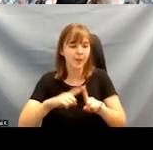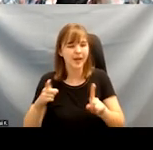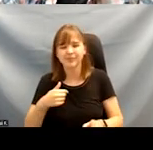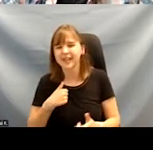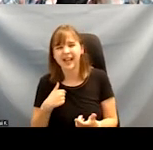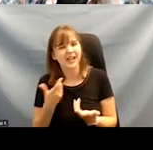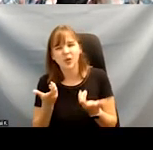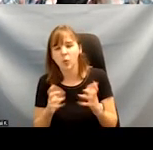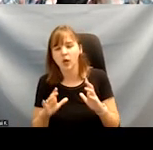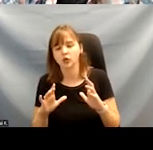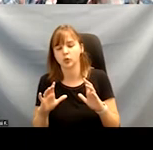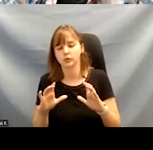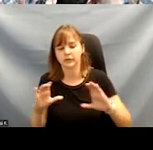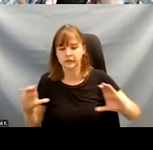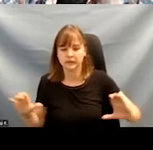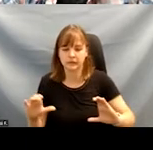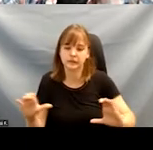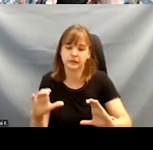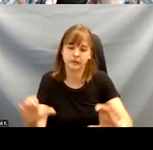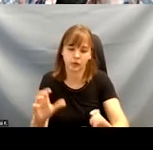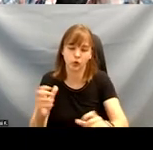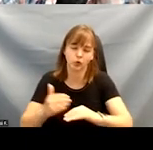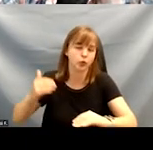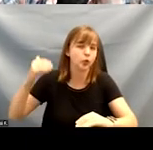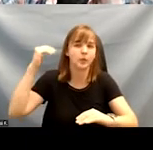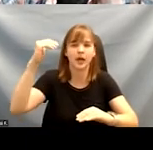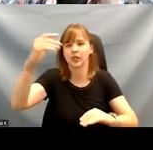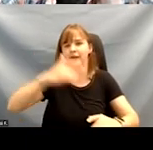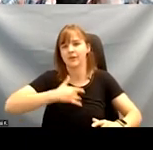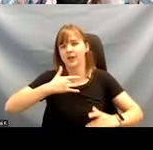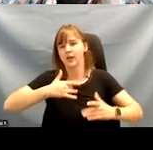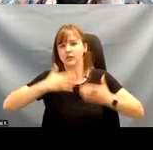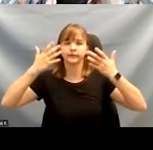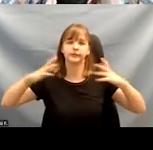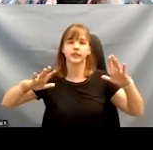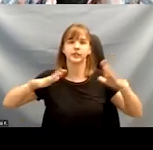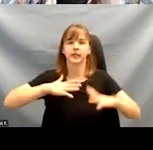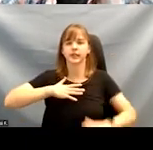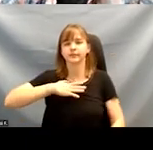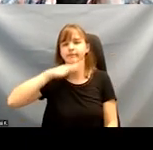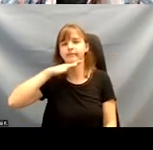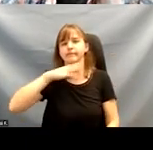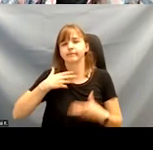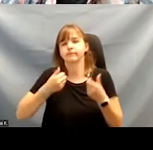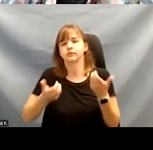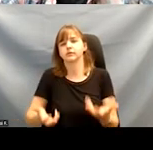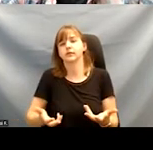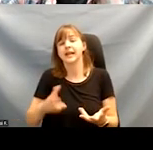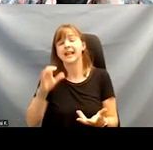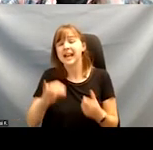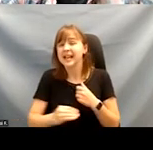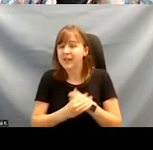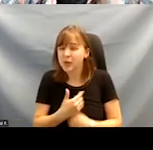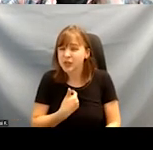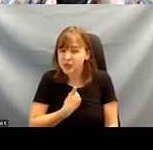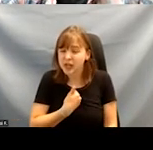burn out because it really impacts you in the way that you kind of navigate your relationships and the people